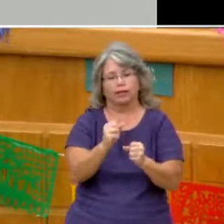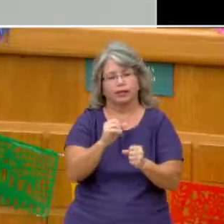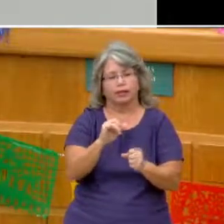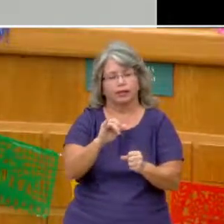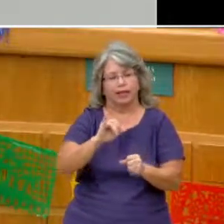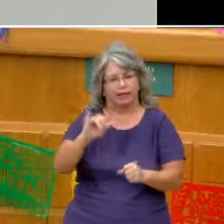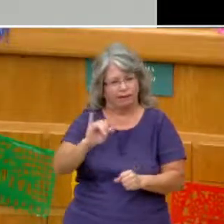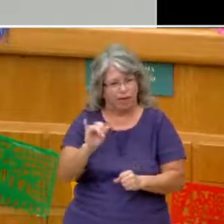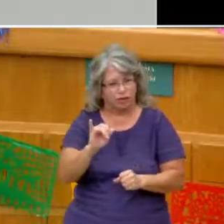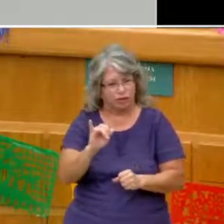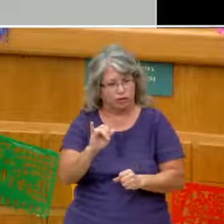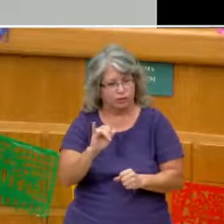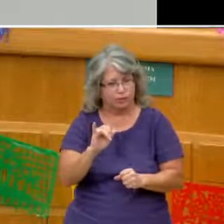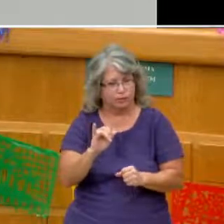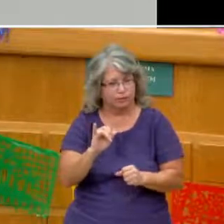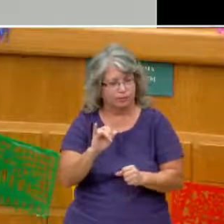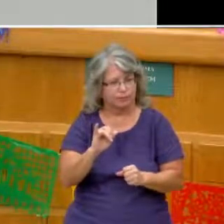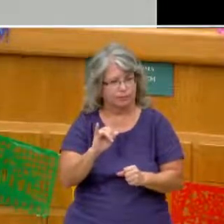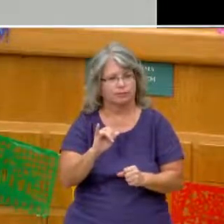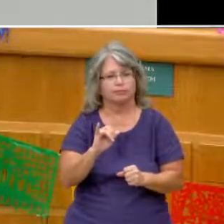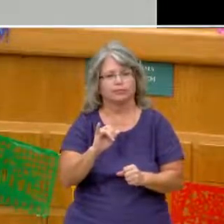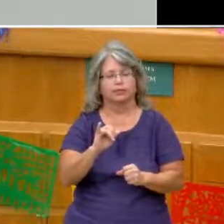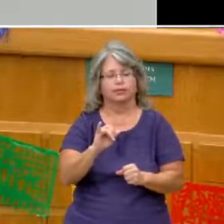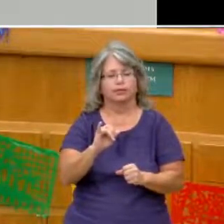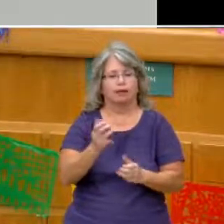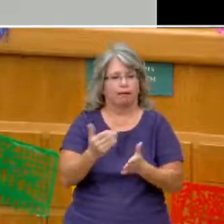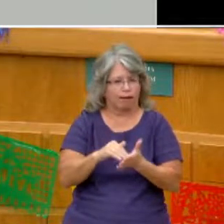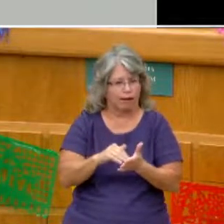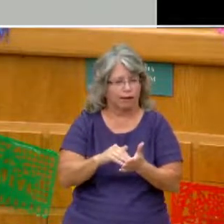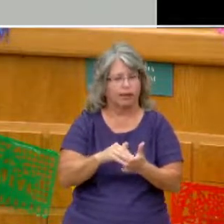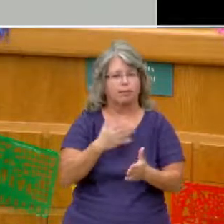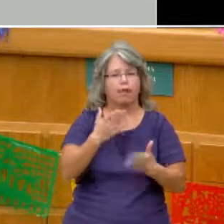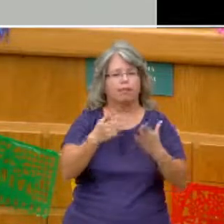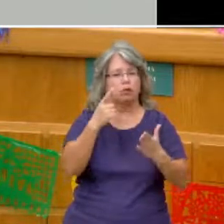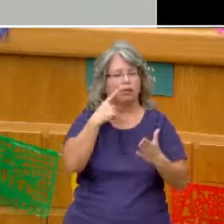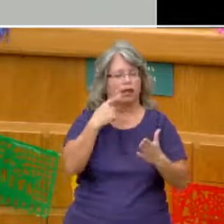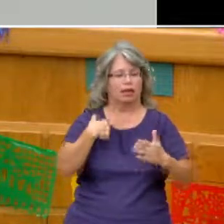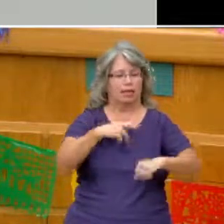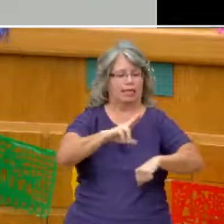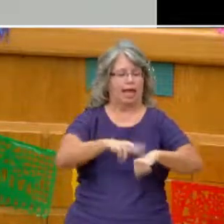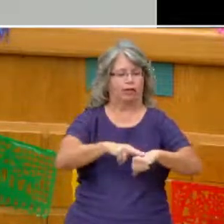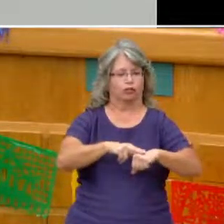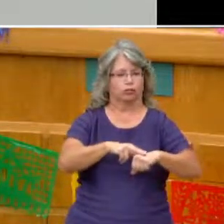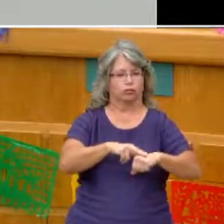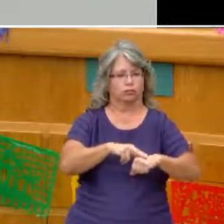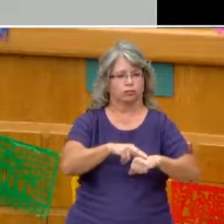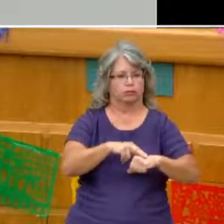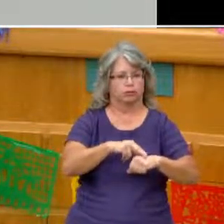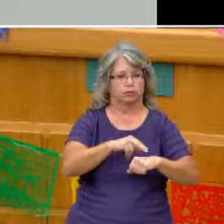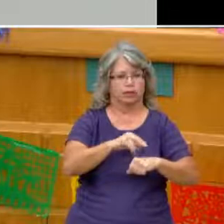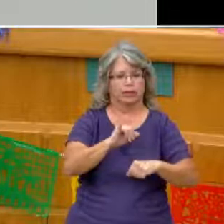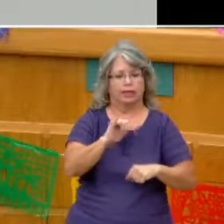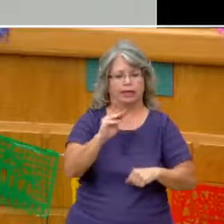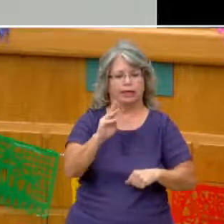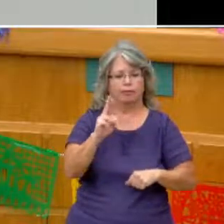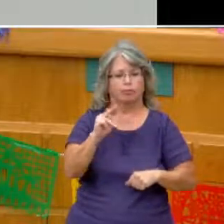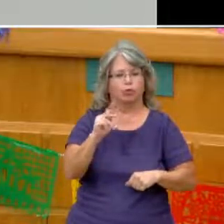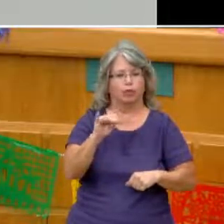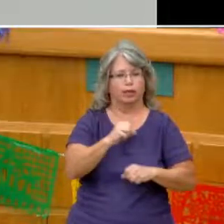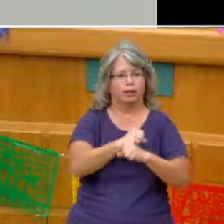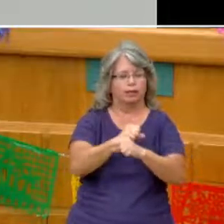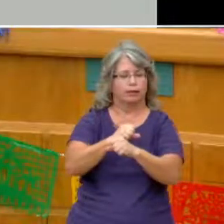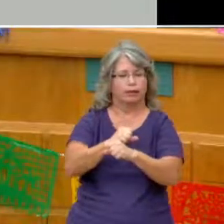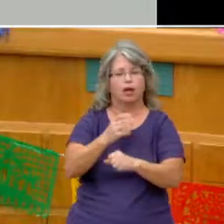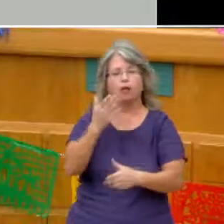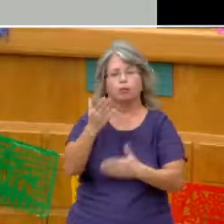health director. And you might think, what about natural immunity? Is that going to protect me from getting COVID? Well, you're much more likely to get reinfected